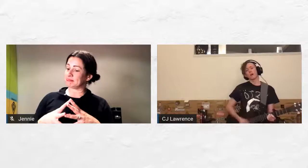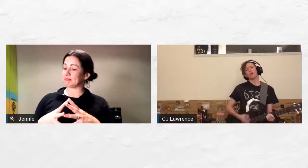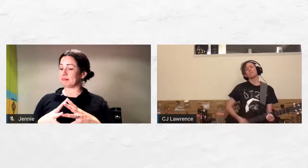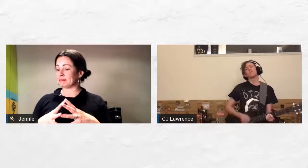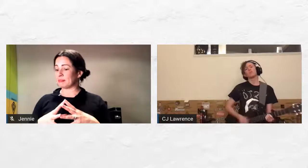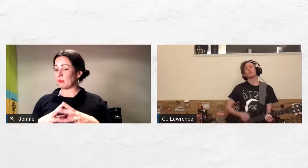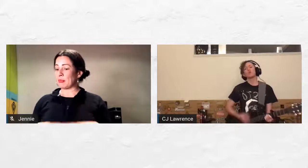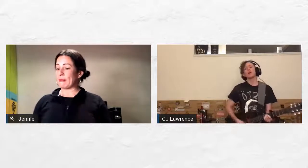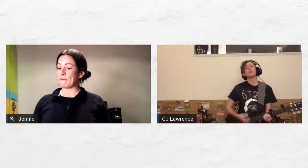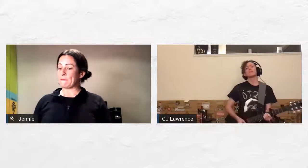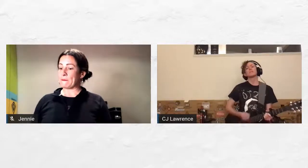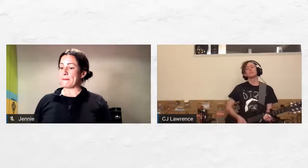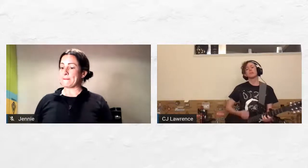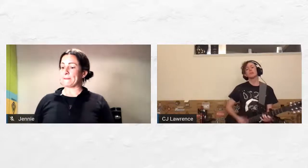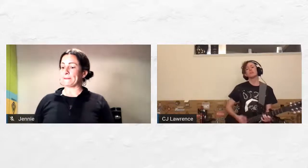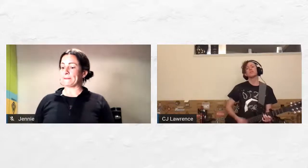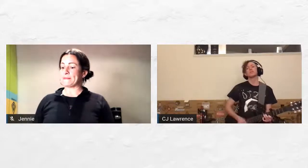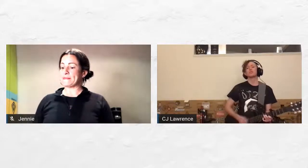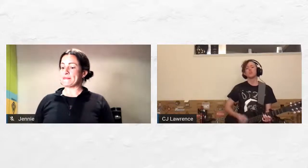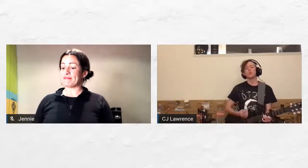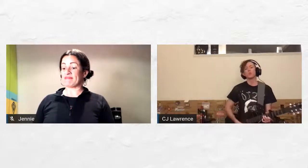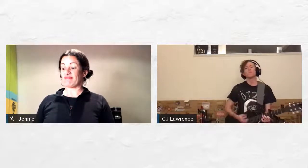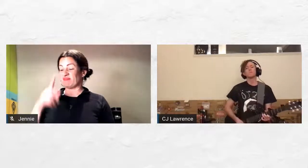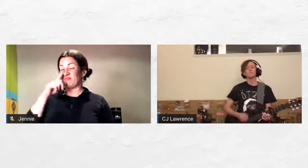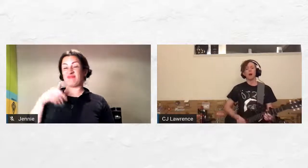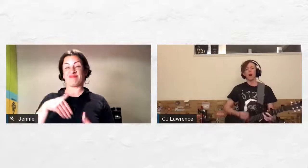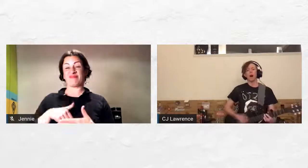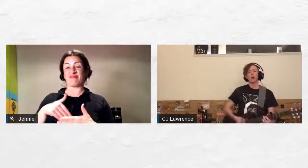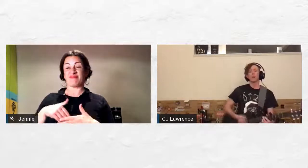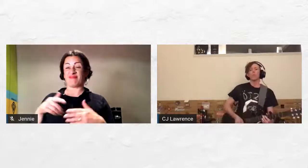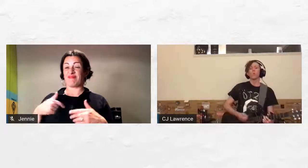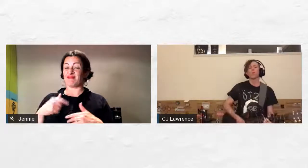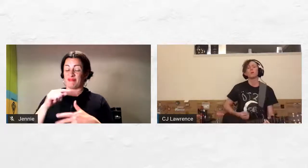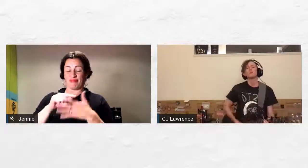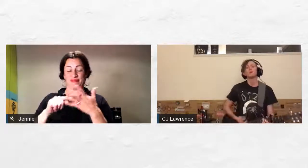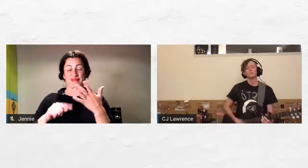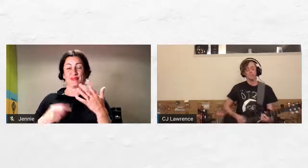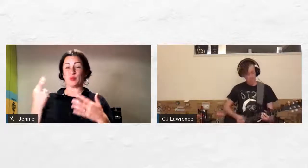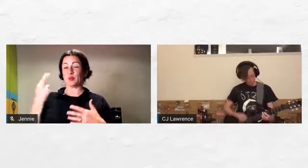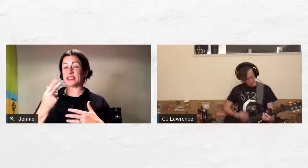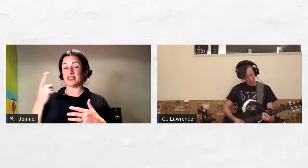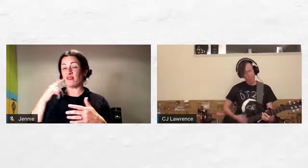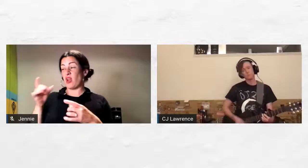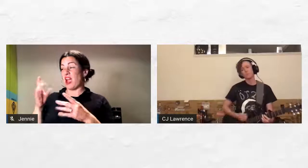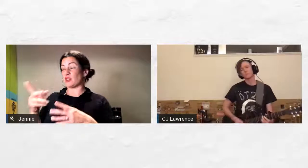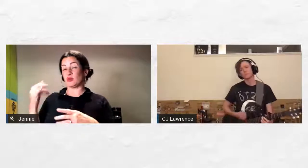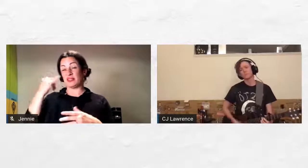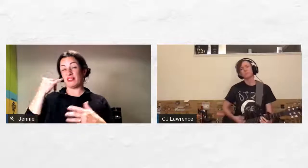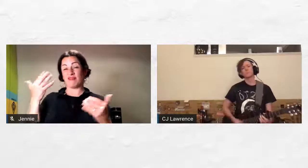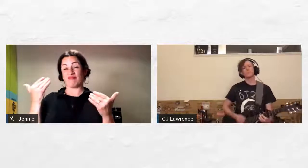I've got every right to hate you if I want.